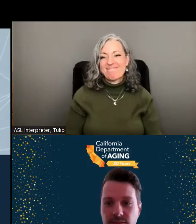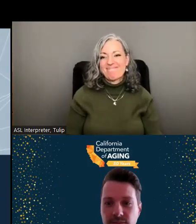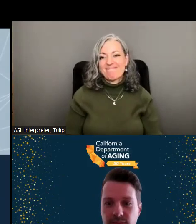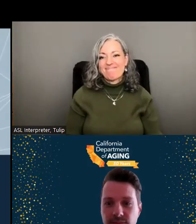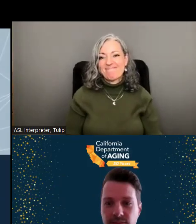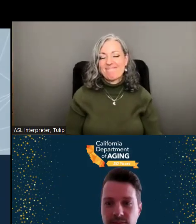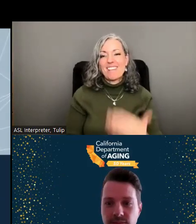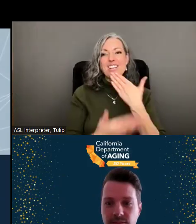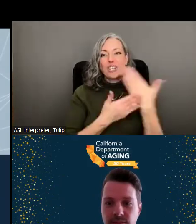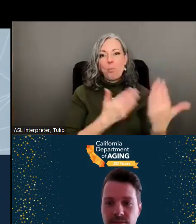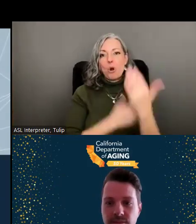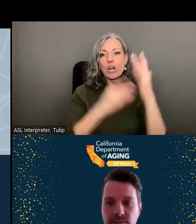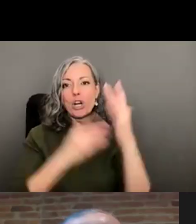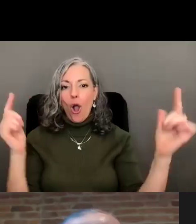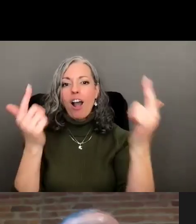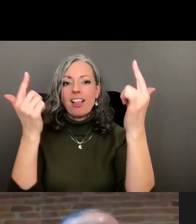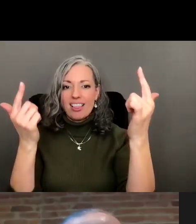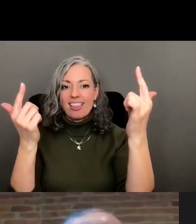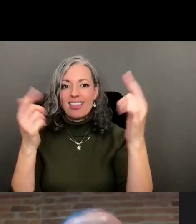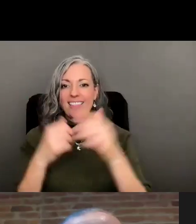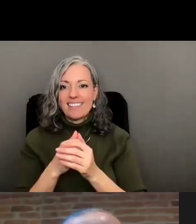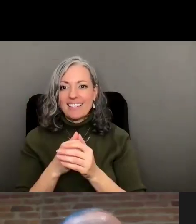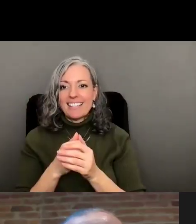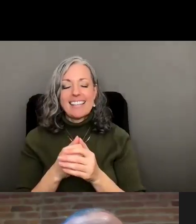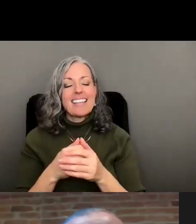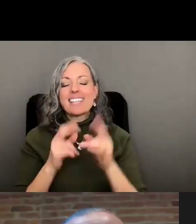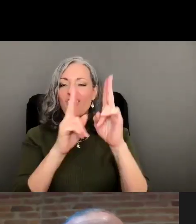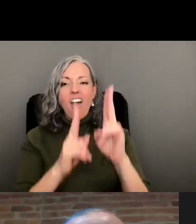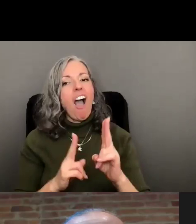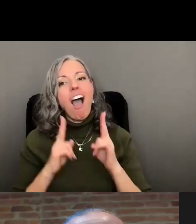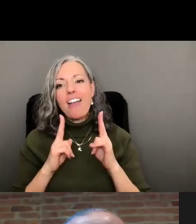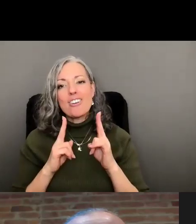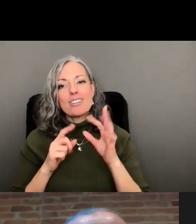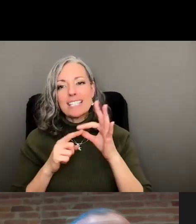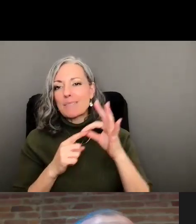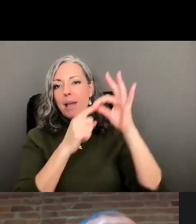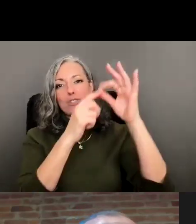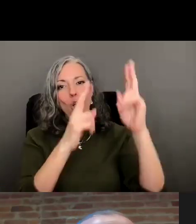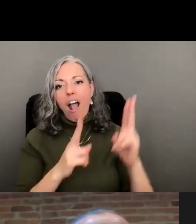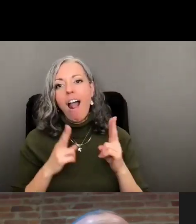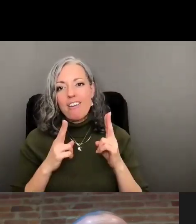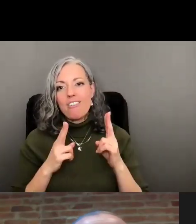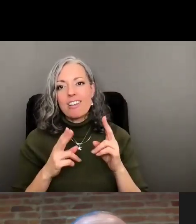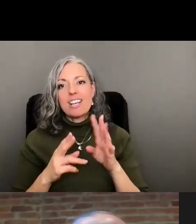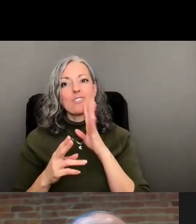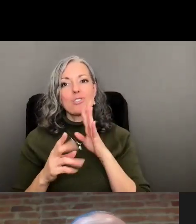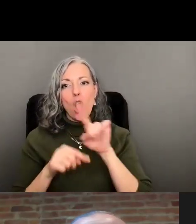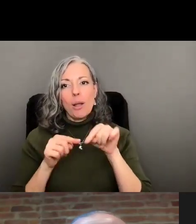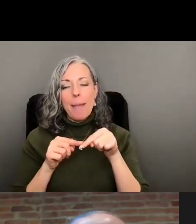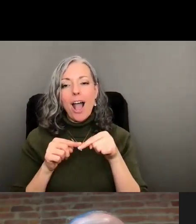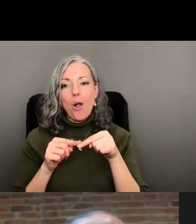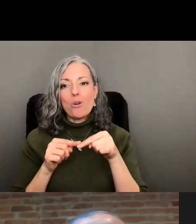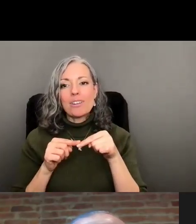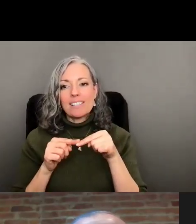Good morning, everyone. It is such an honor and a privilege to be talking about